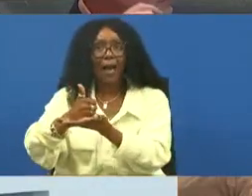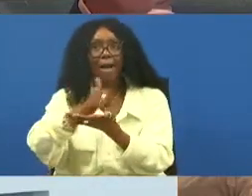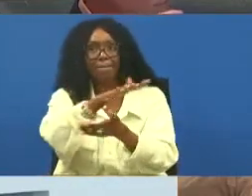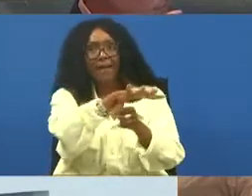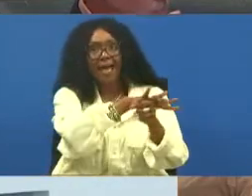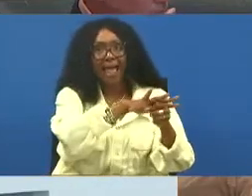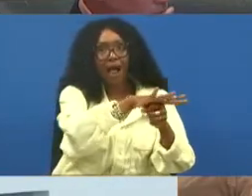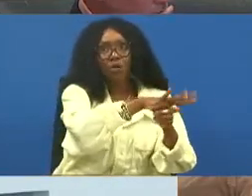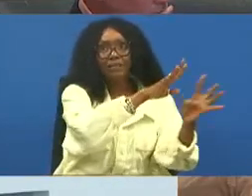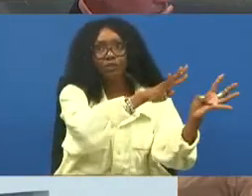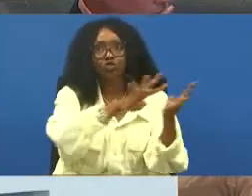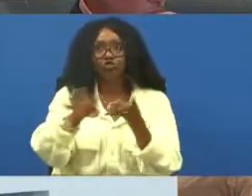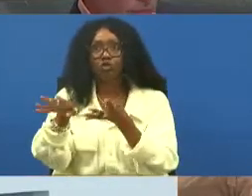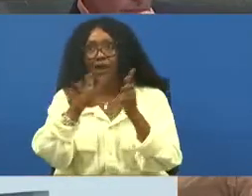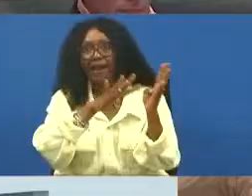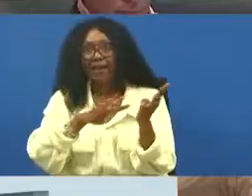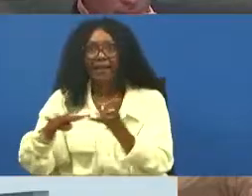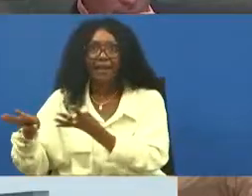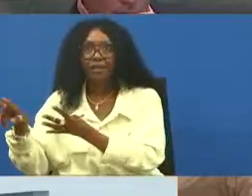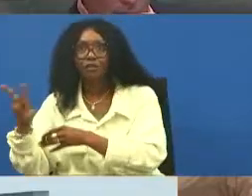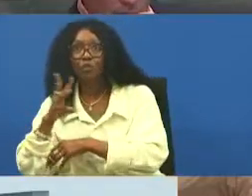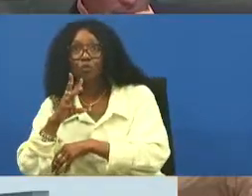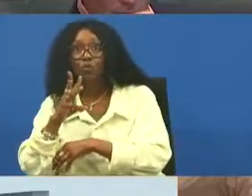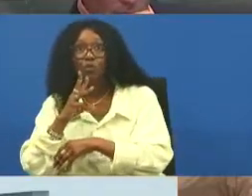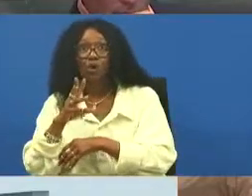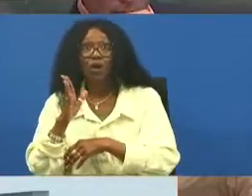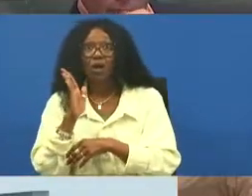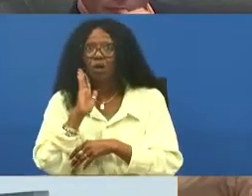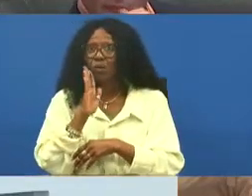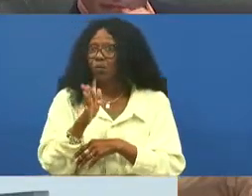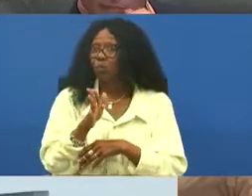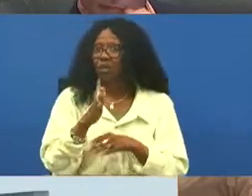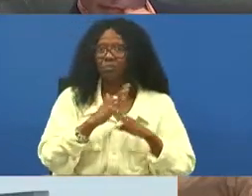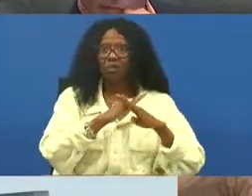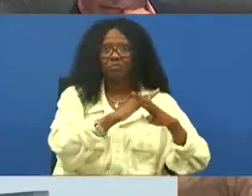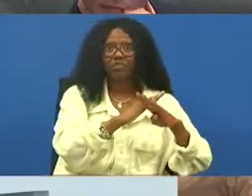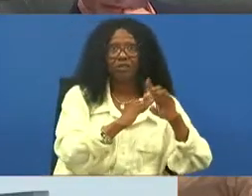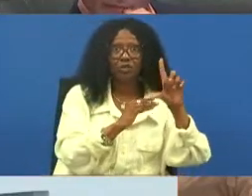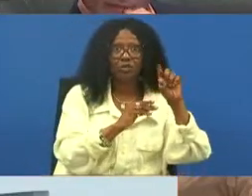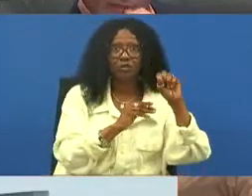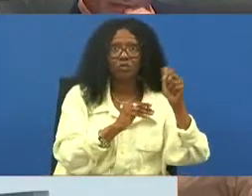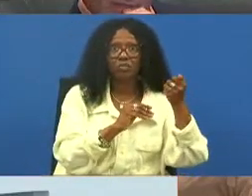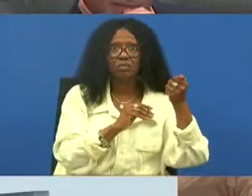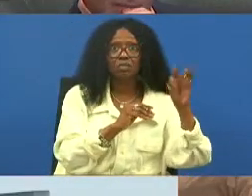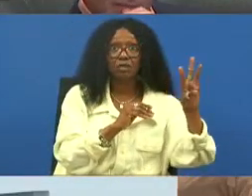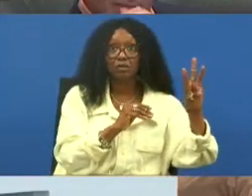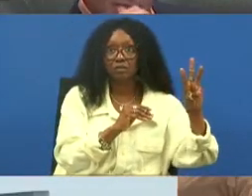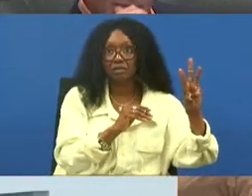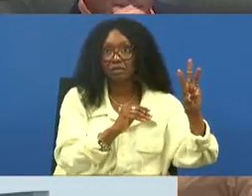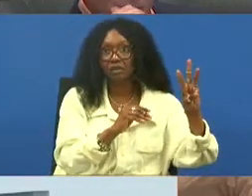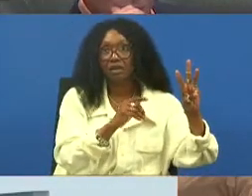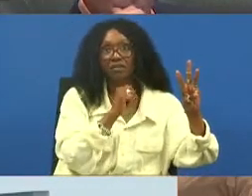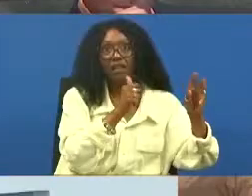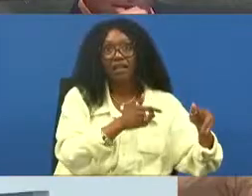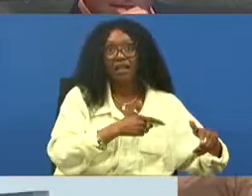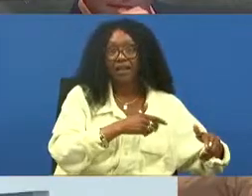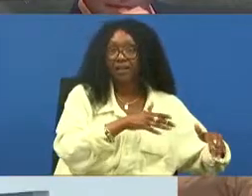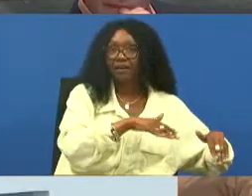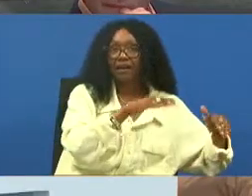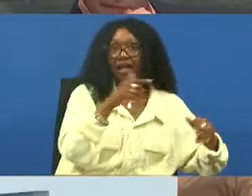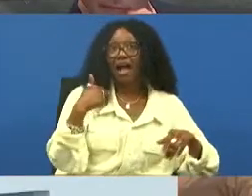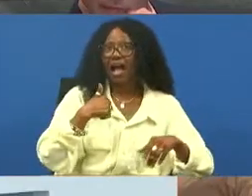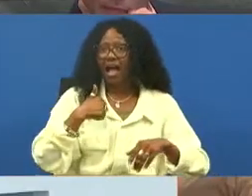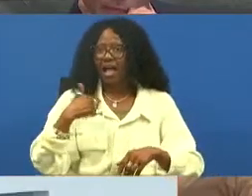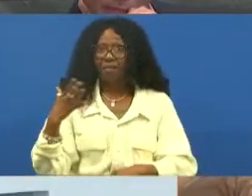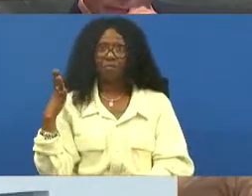with the drainage. Is it going to prevent another 2016 flood from happening? Absolutely not. I was in Livingston Parish at the